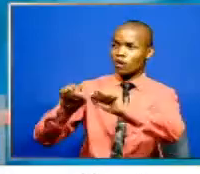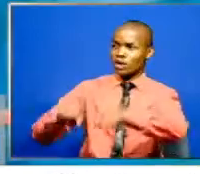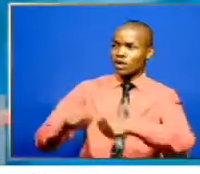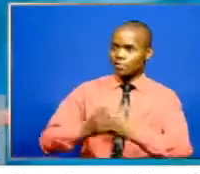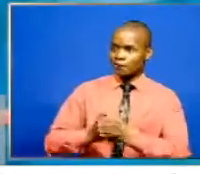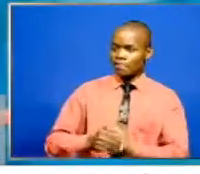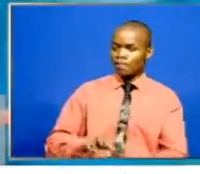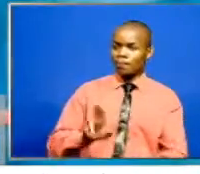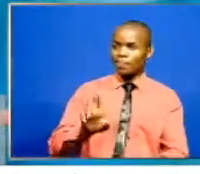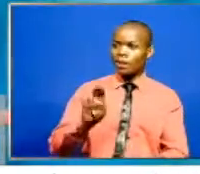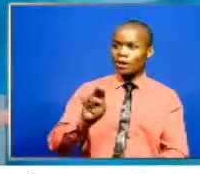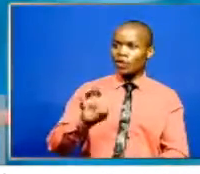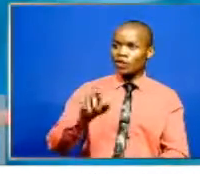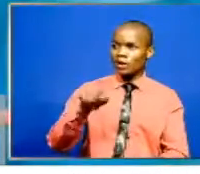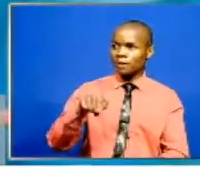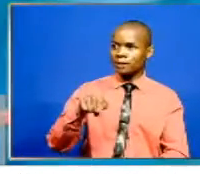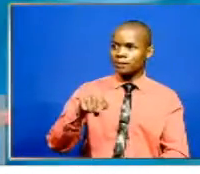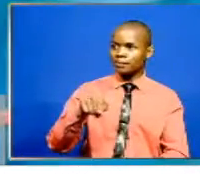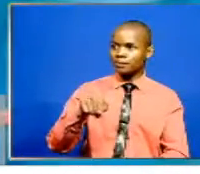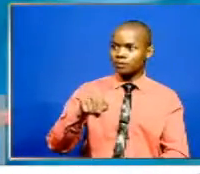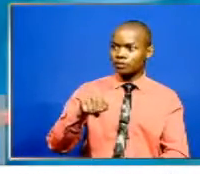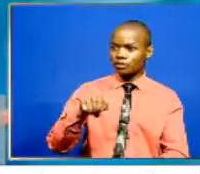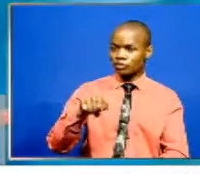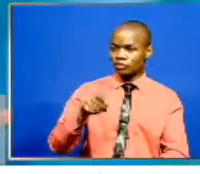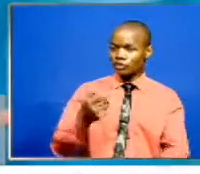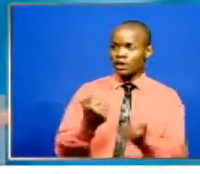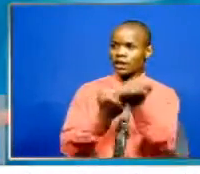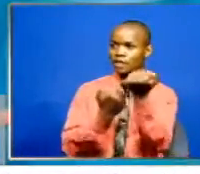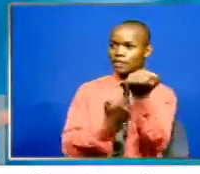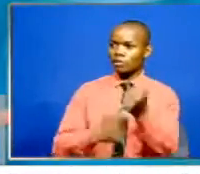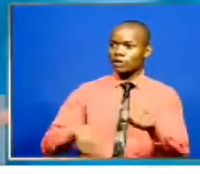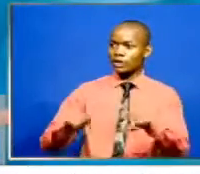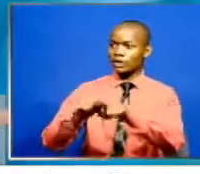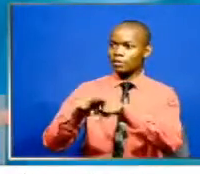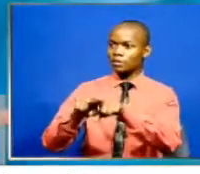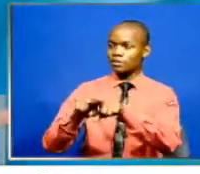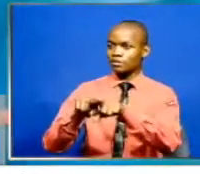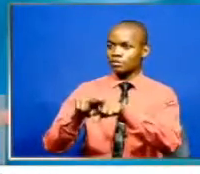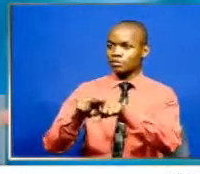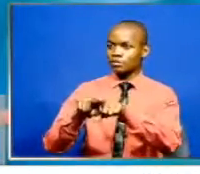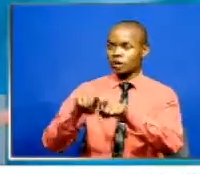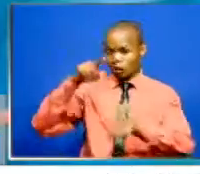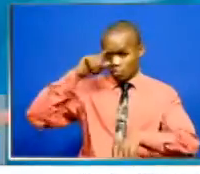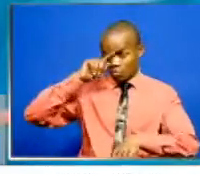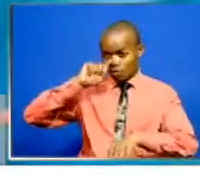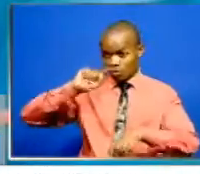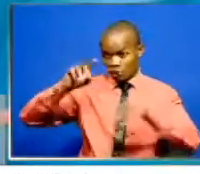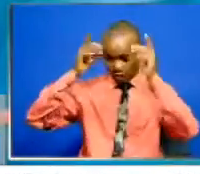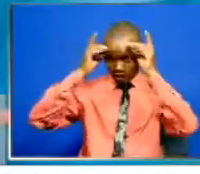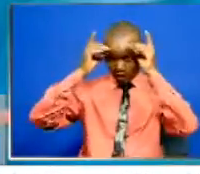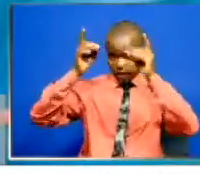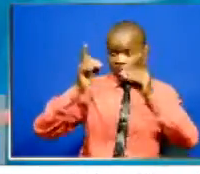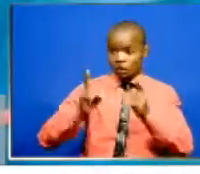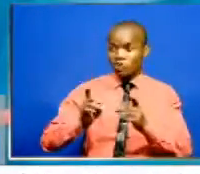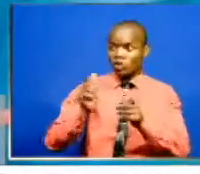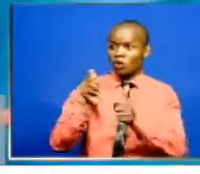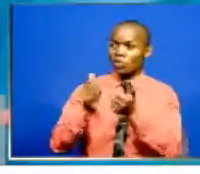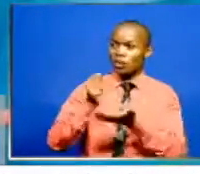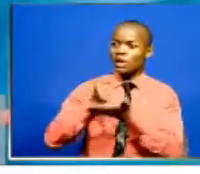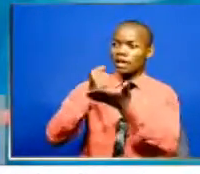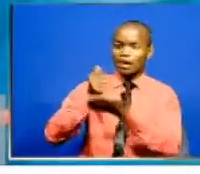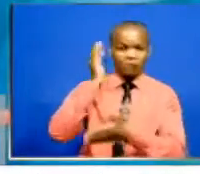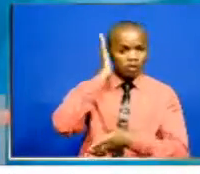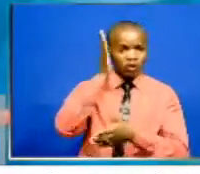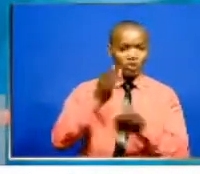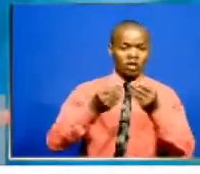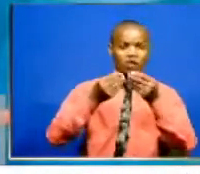is also kind of supporting on, policy decision that will kind of help to address